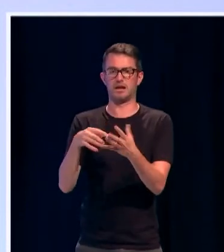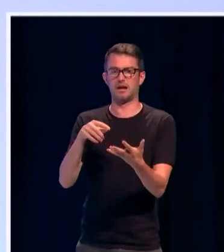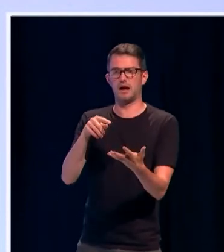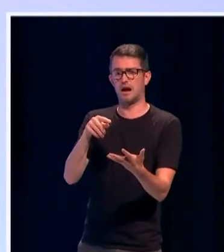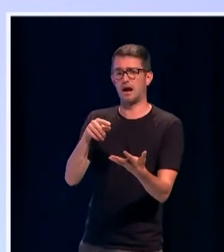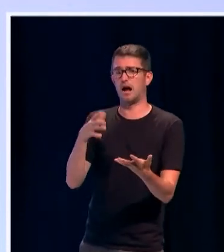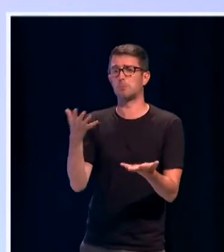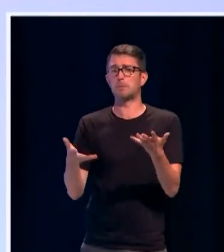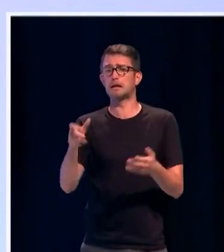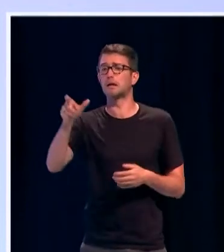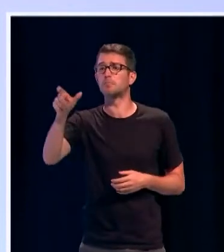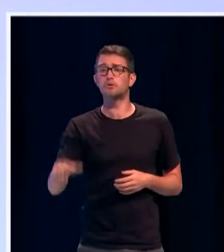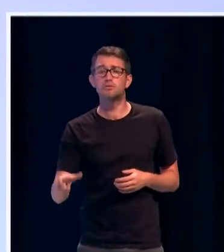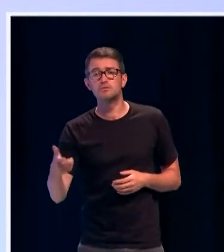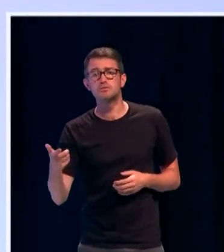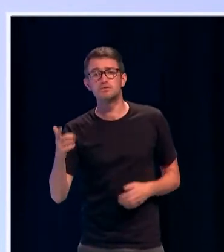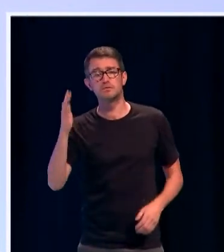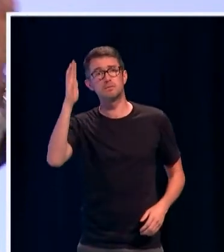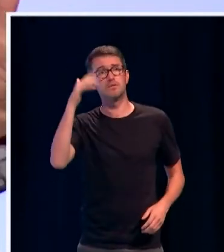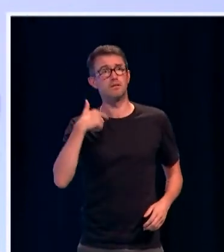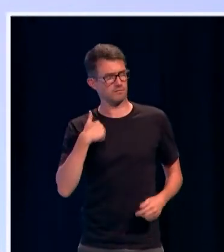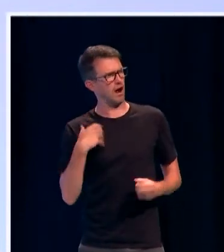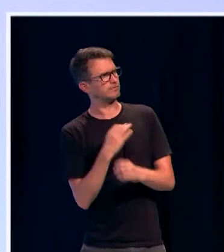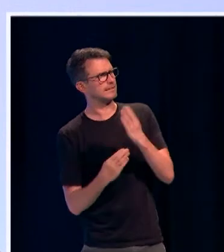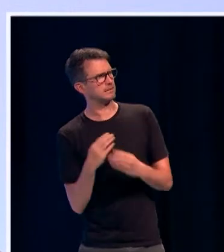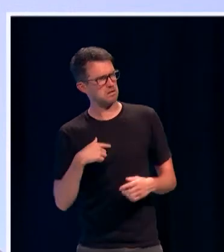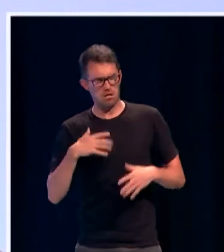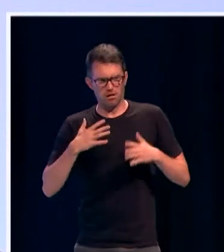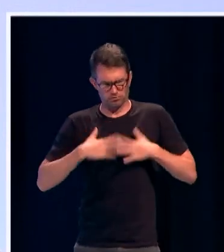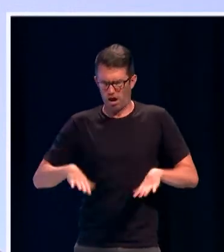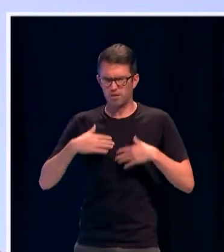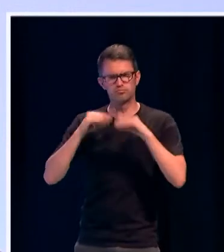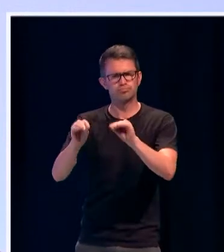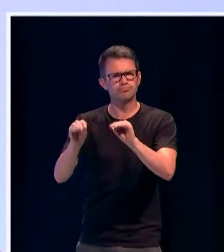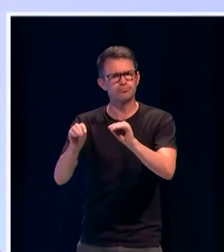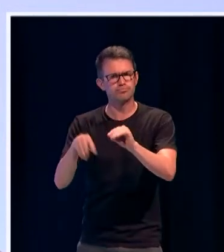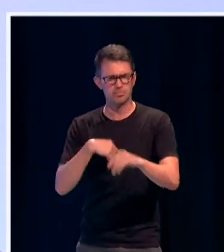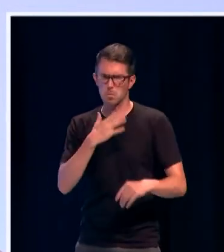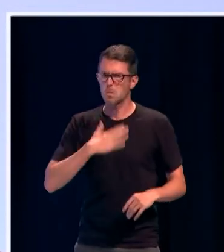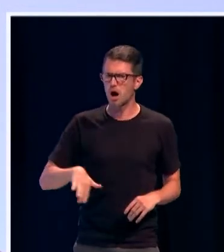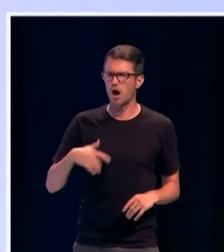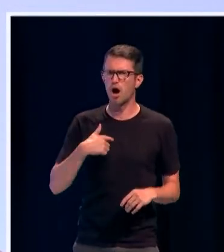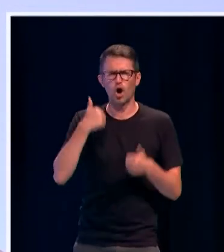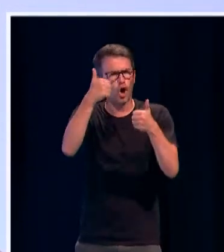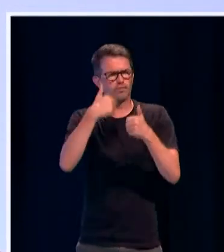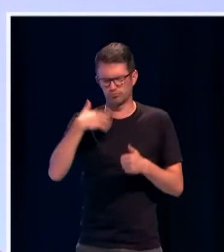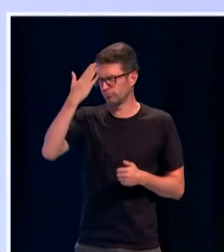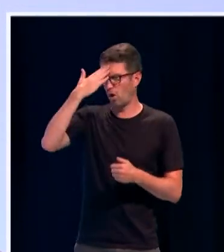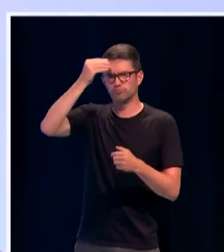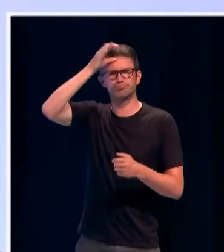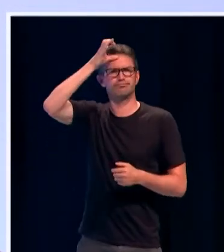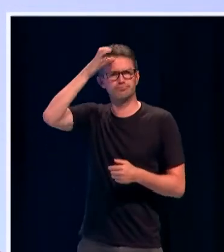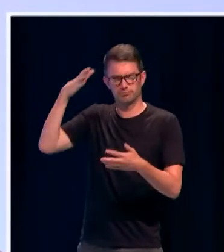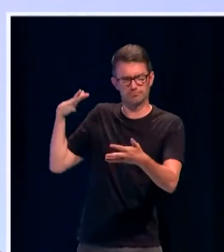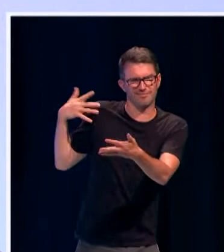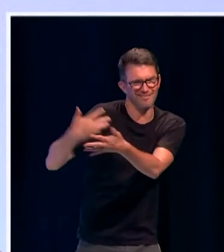lead some of that training, to lead some of those projects, to lead some of the innovation. And that's, I think, where we've seen better results.